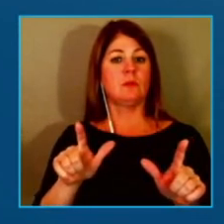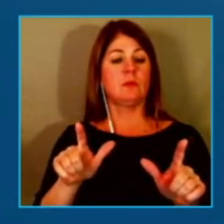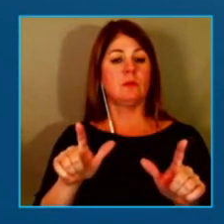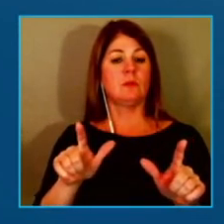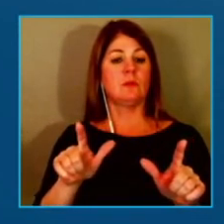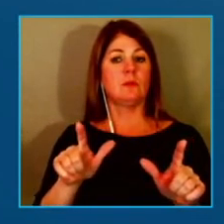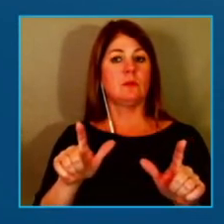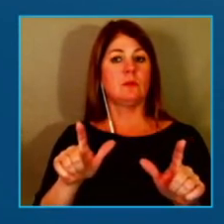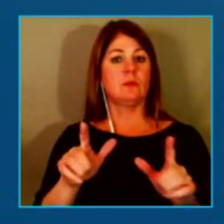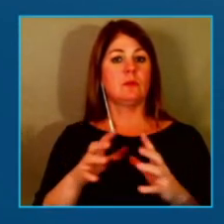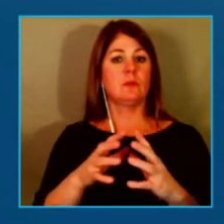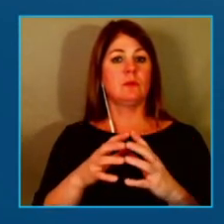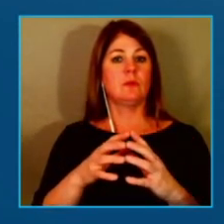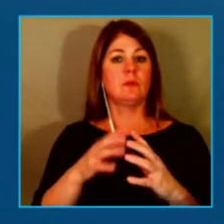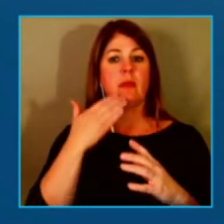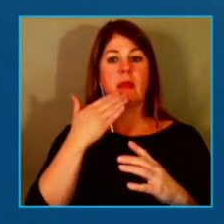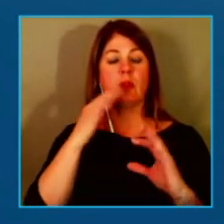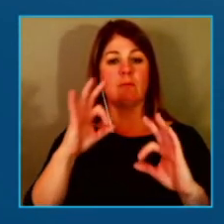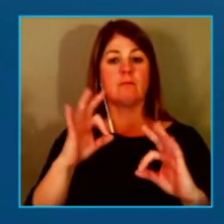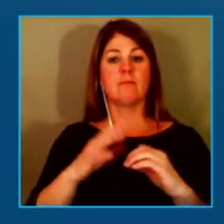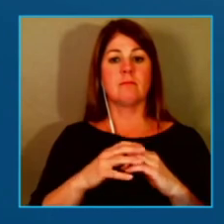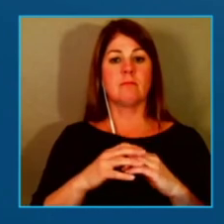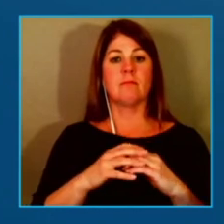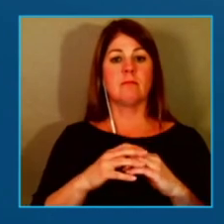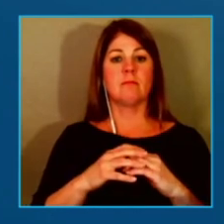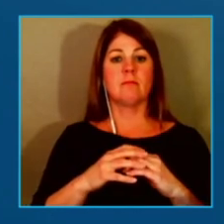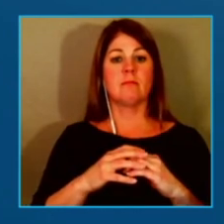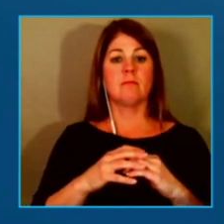no. Biafor?